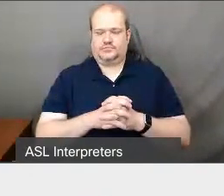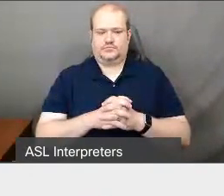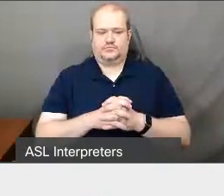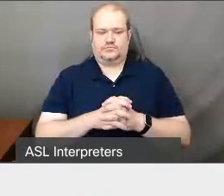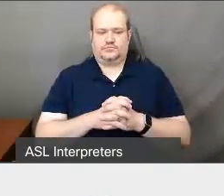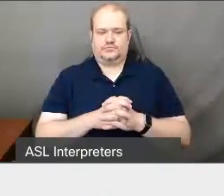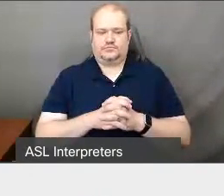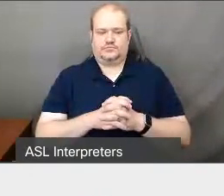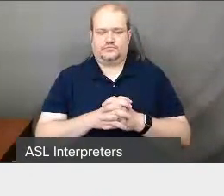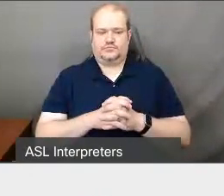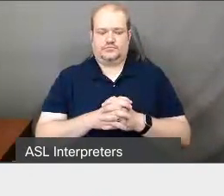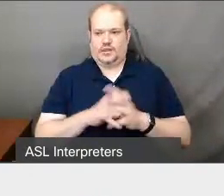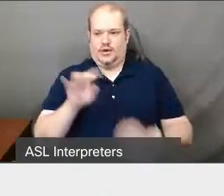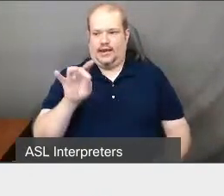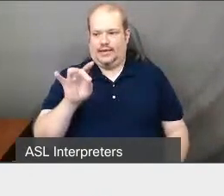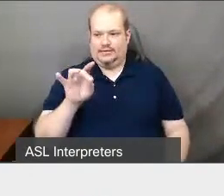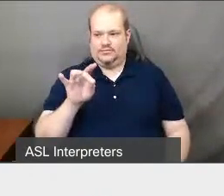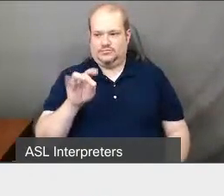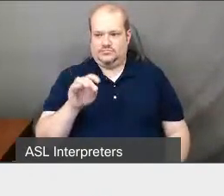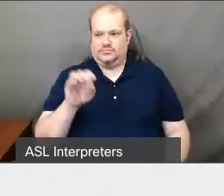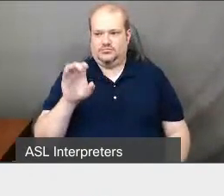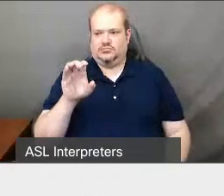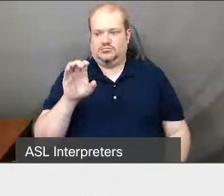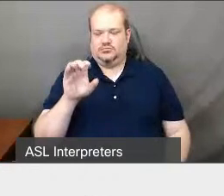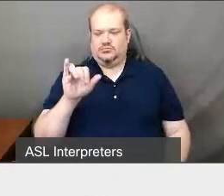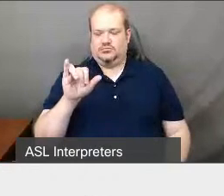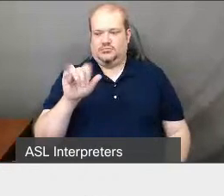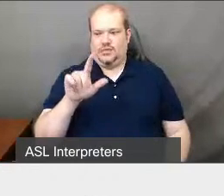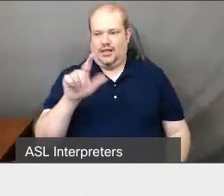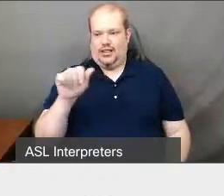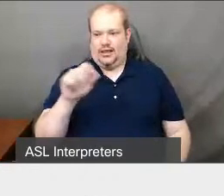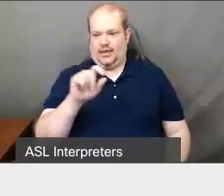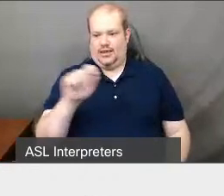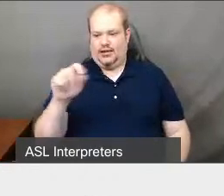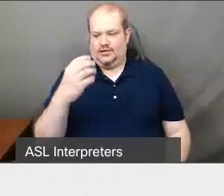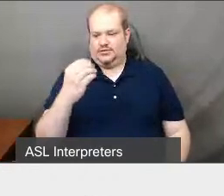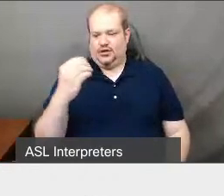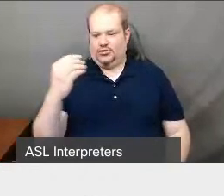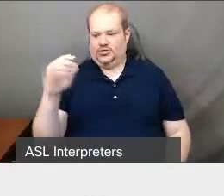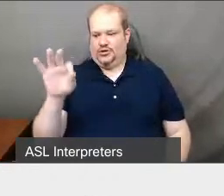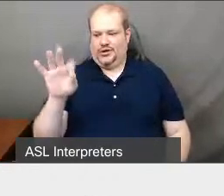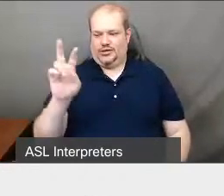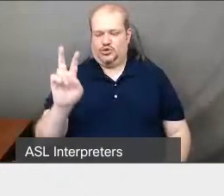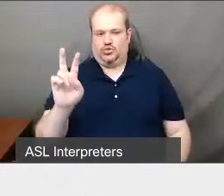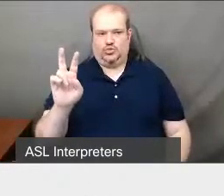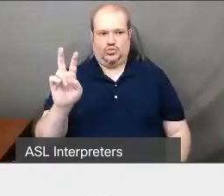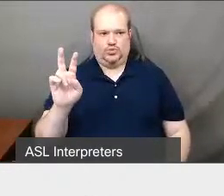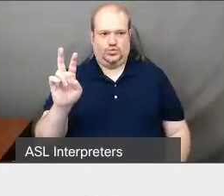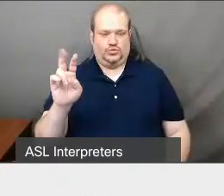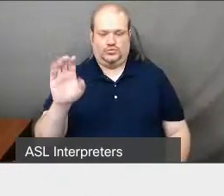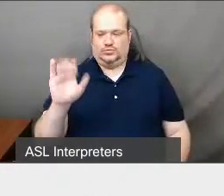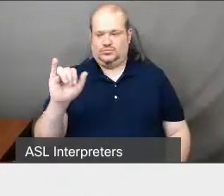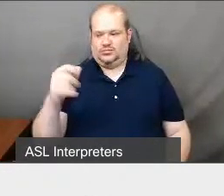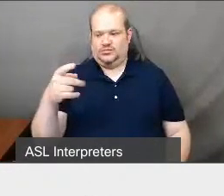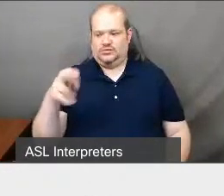Let's see, next item we have is item number 8, which is LA 0092.